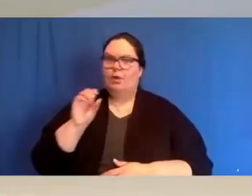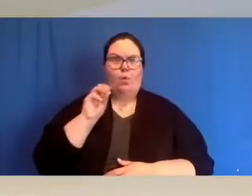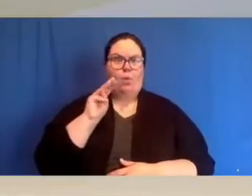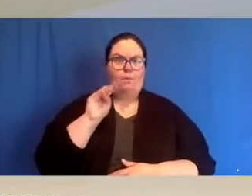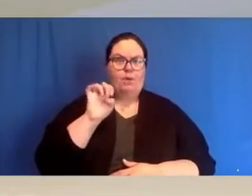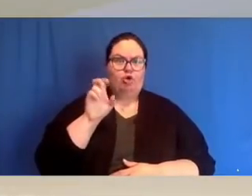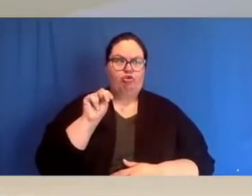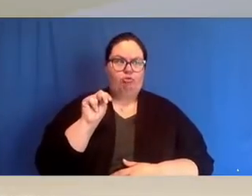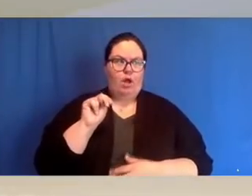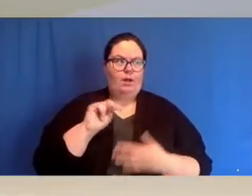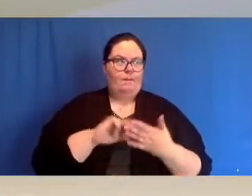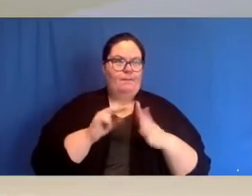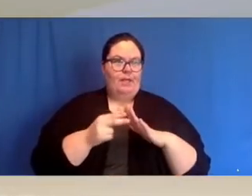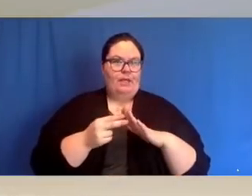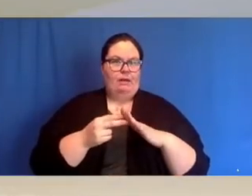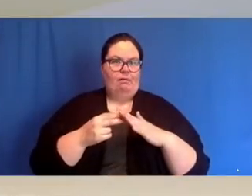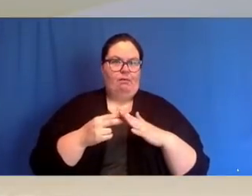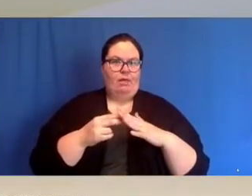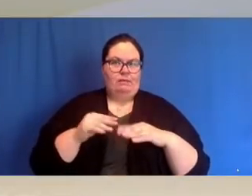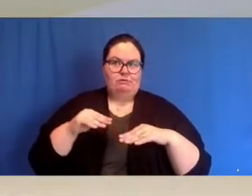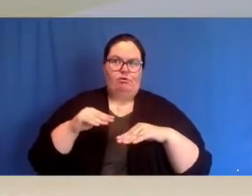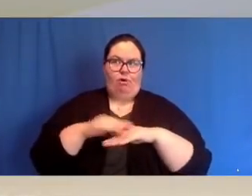in terms of people's health issues.